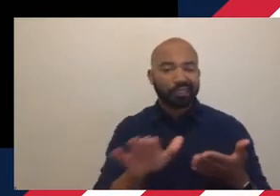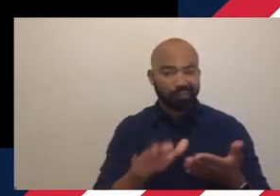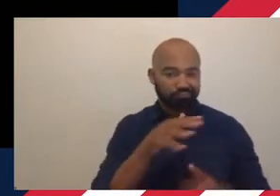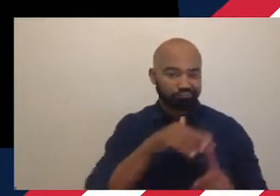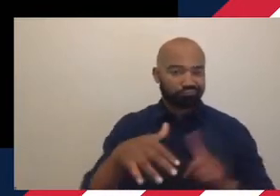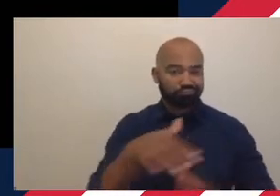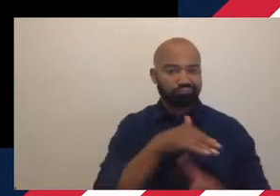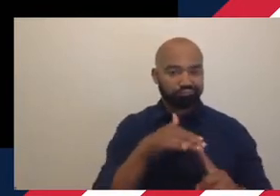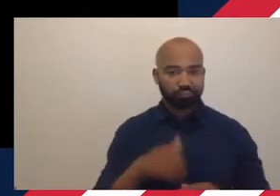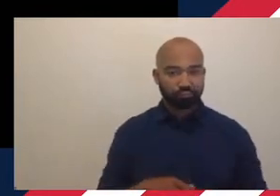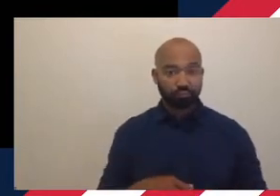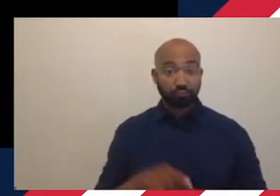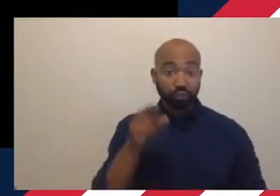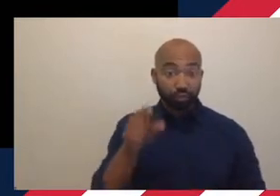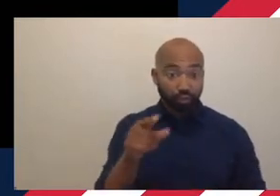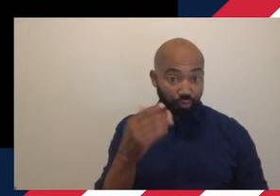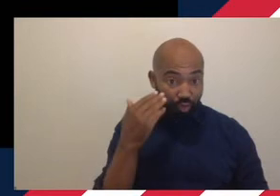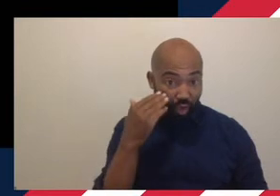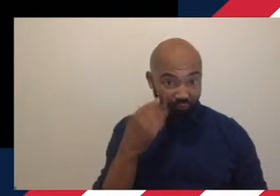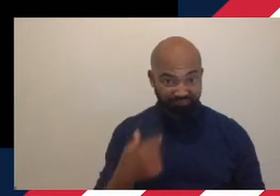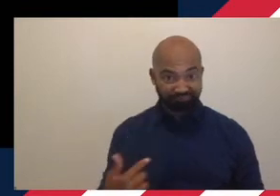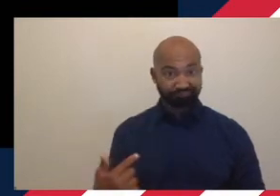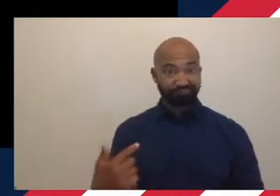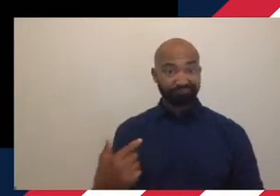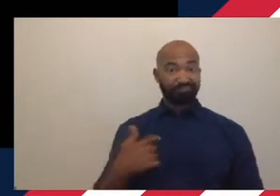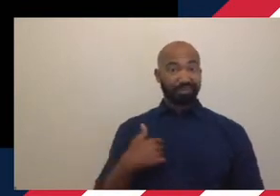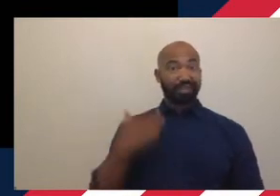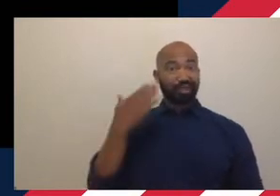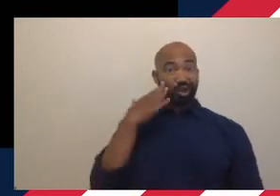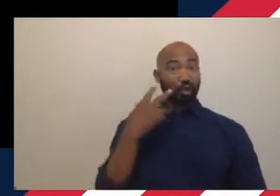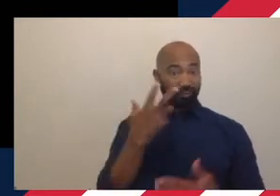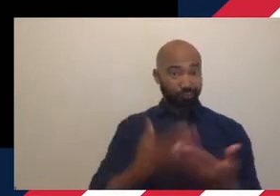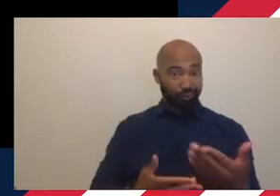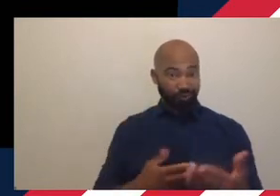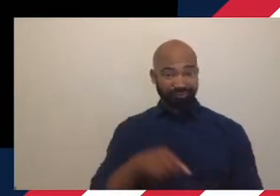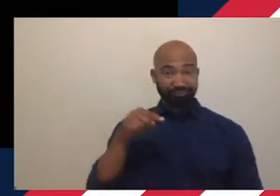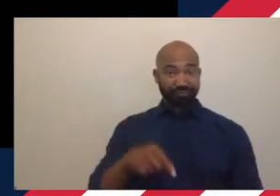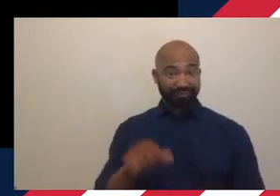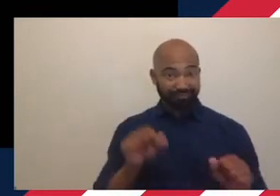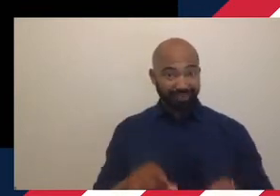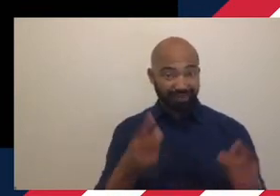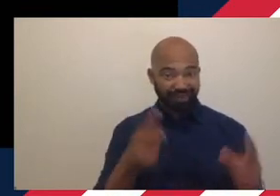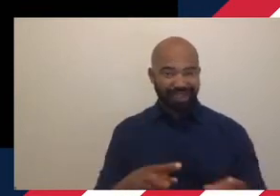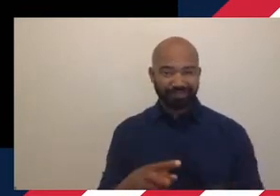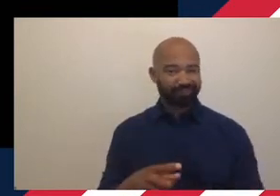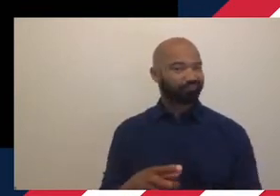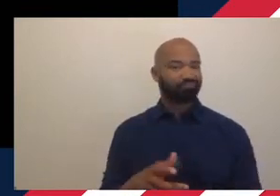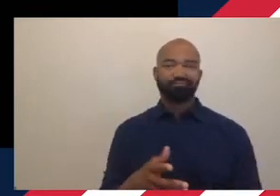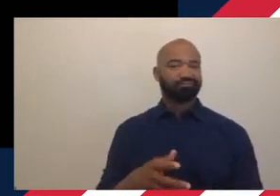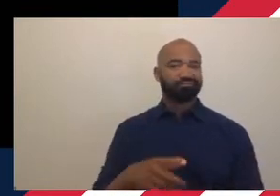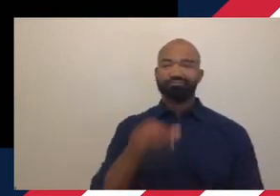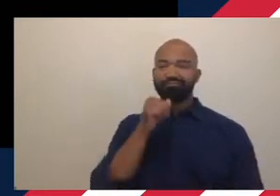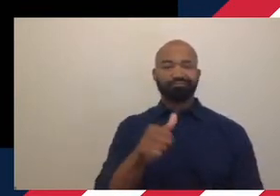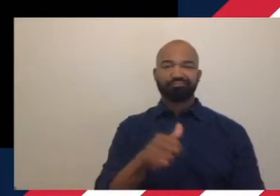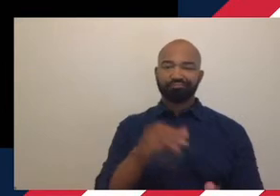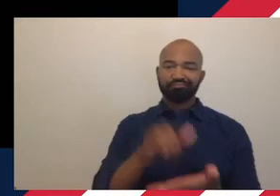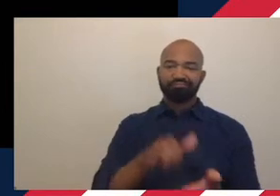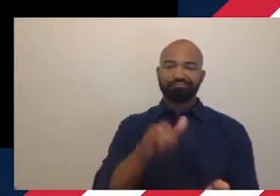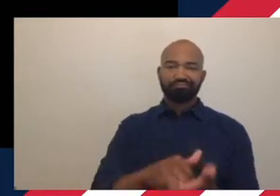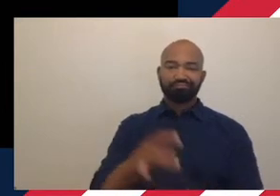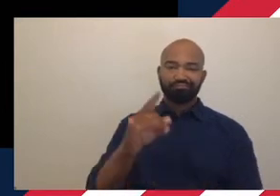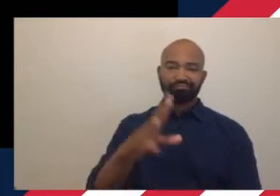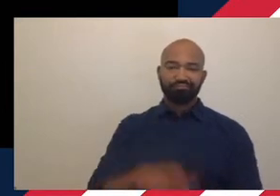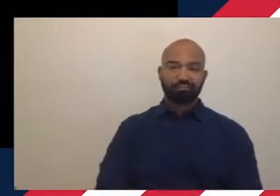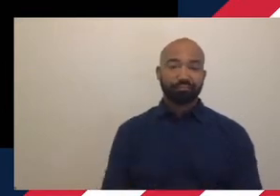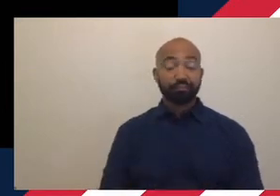I know, there's no way that this could be done. And even though right now, due to the things